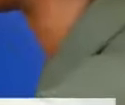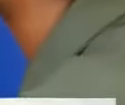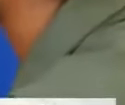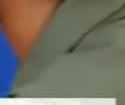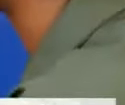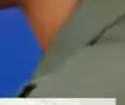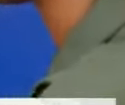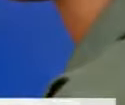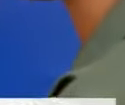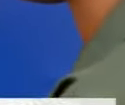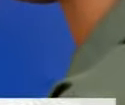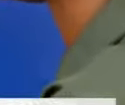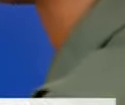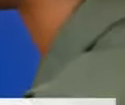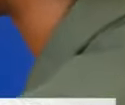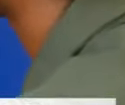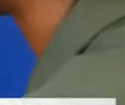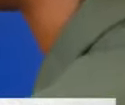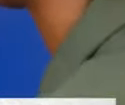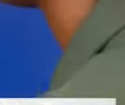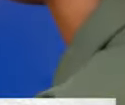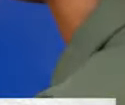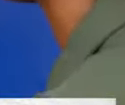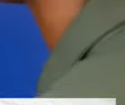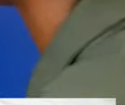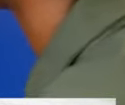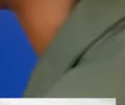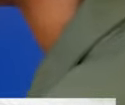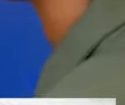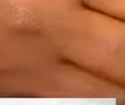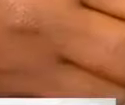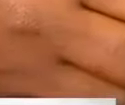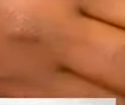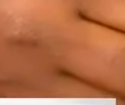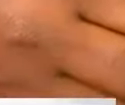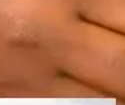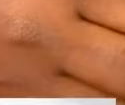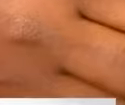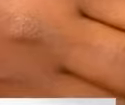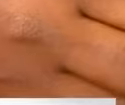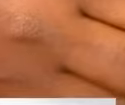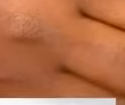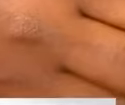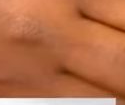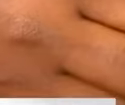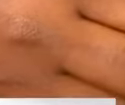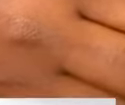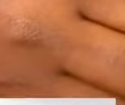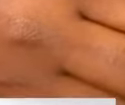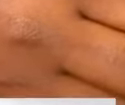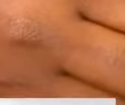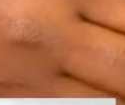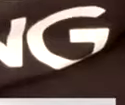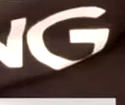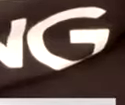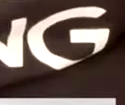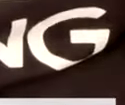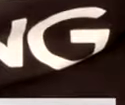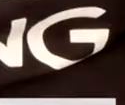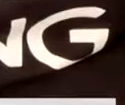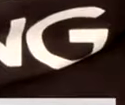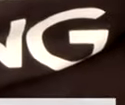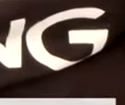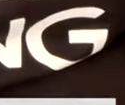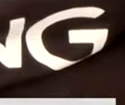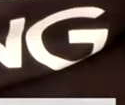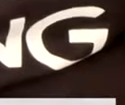Meet Chibet, not her real name, who seems okay from the outset, but she carries with her a painful story. It was a